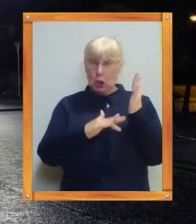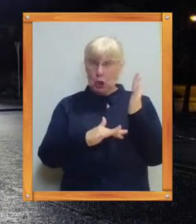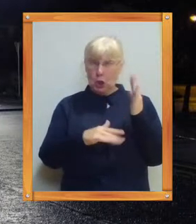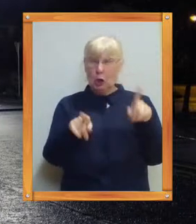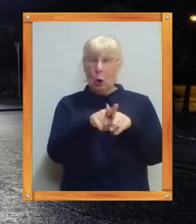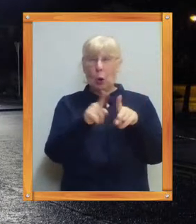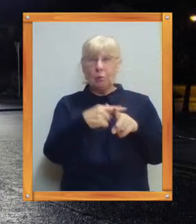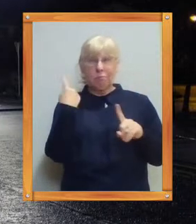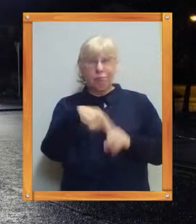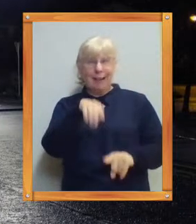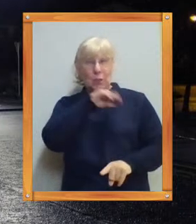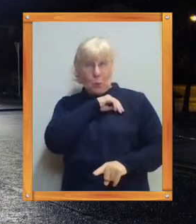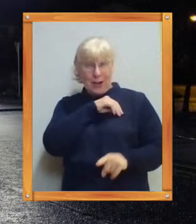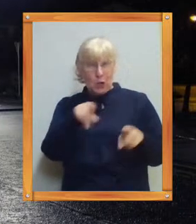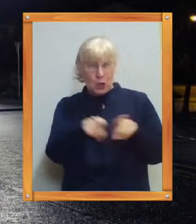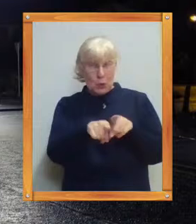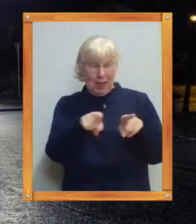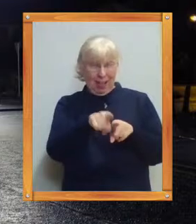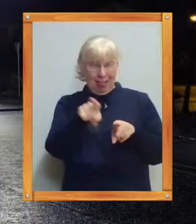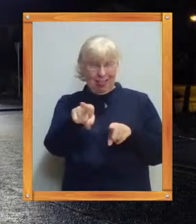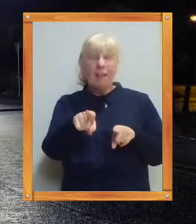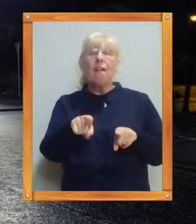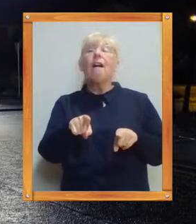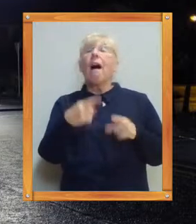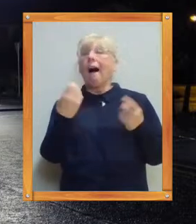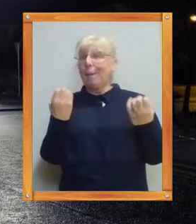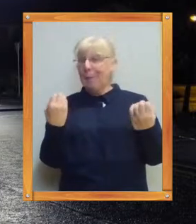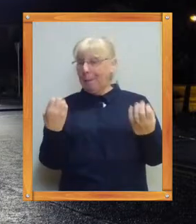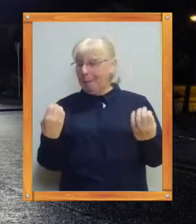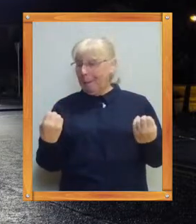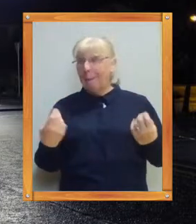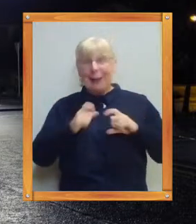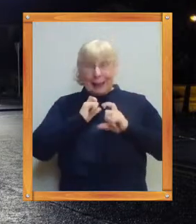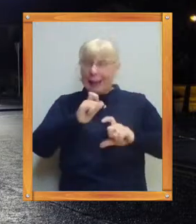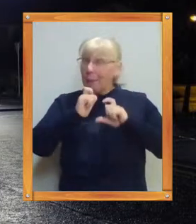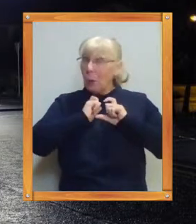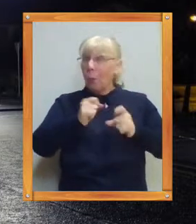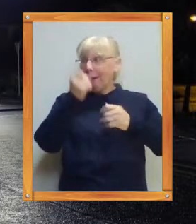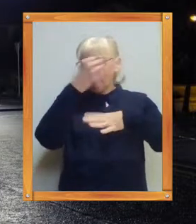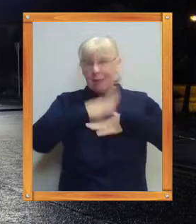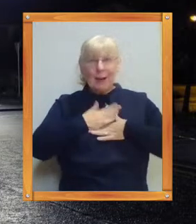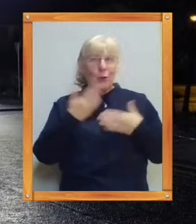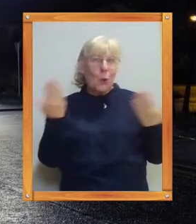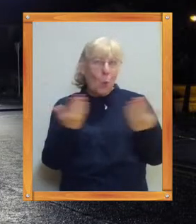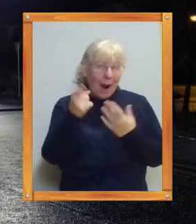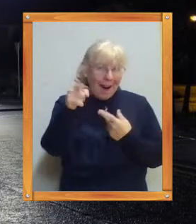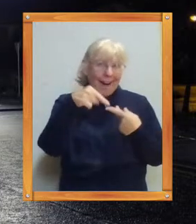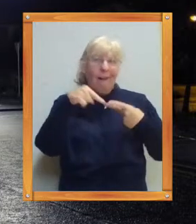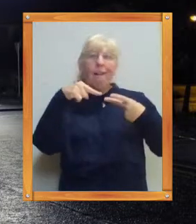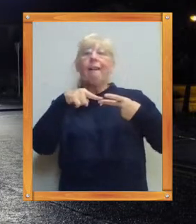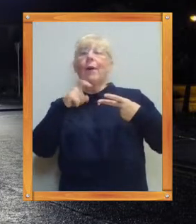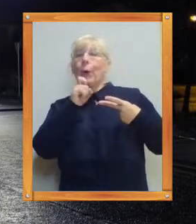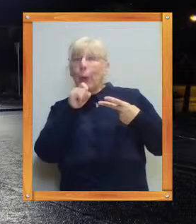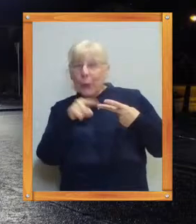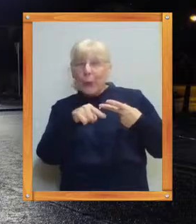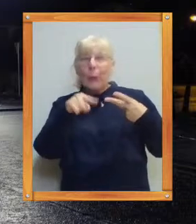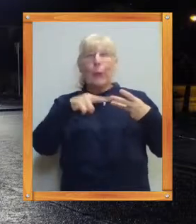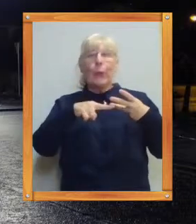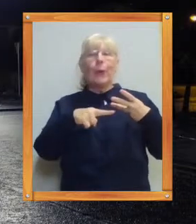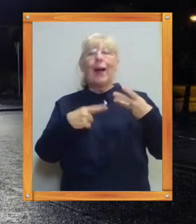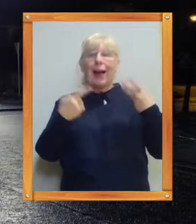winners. Just keep your comments coming in. Tell us who you are, where you are, how you're spending your night, and we'll get to those very shortly as